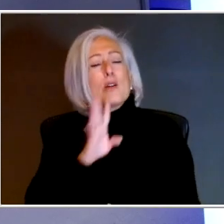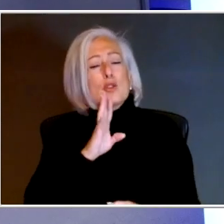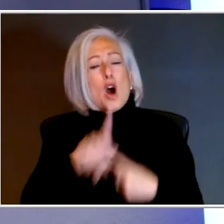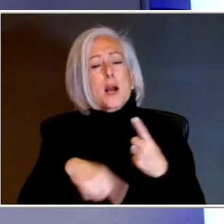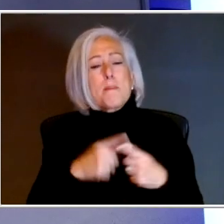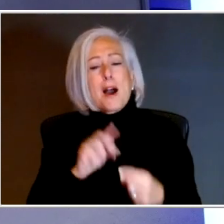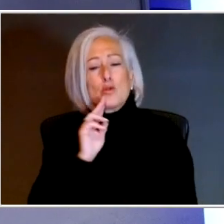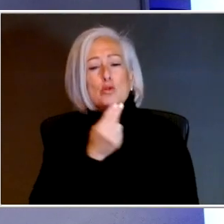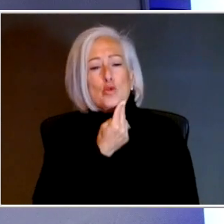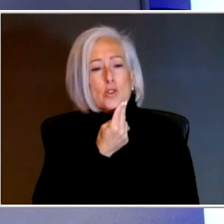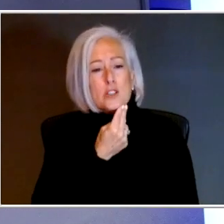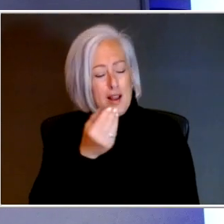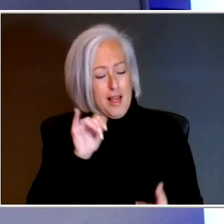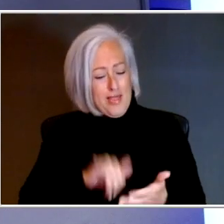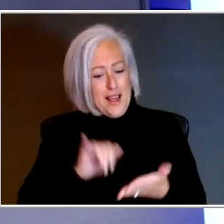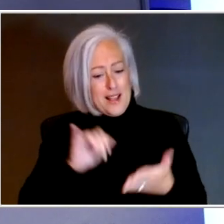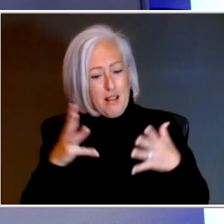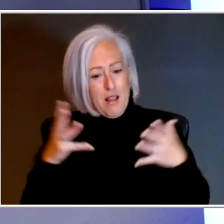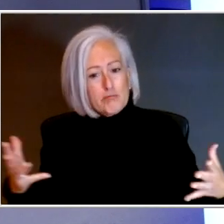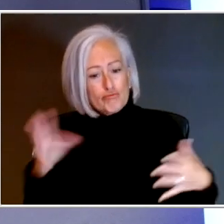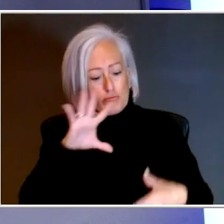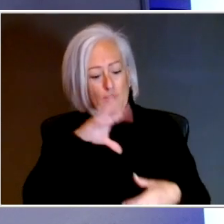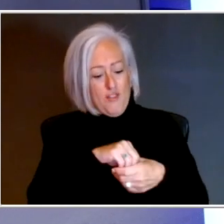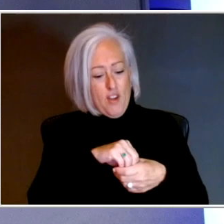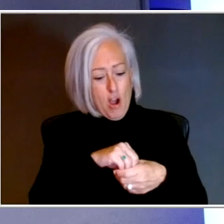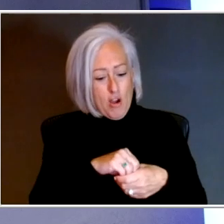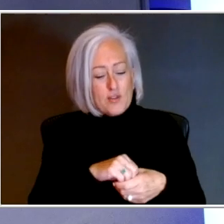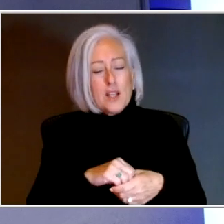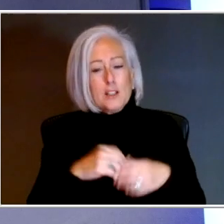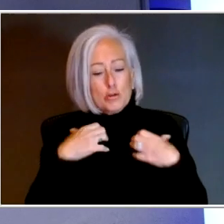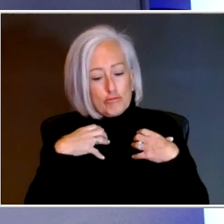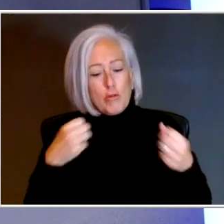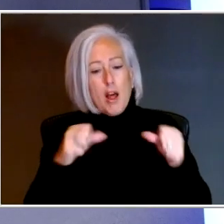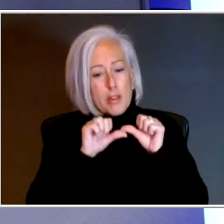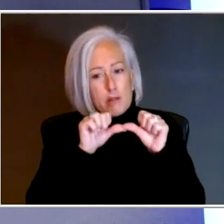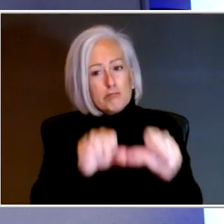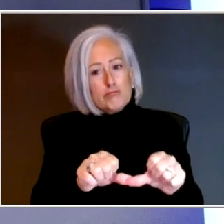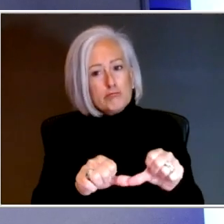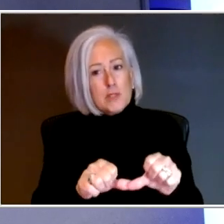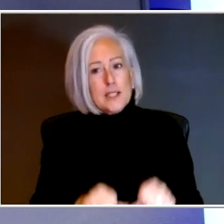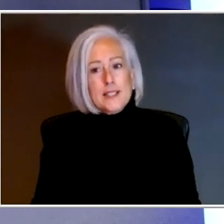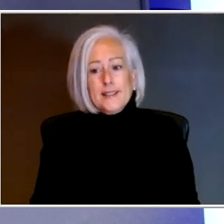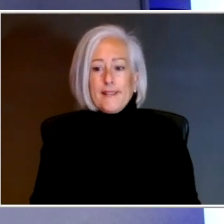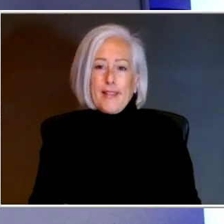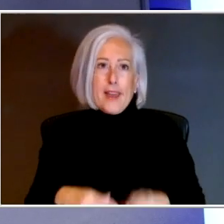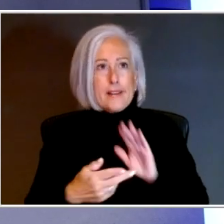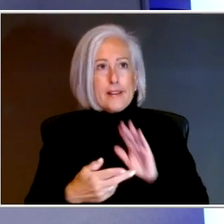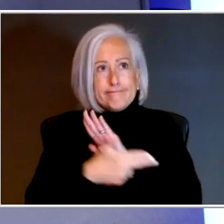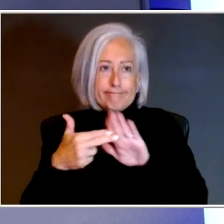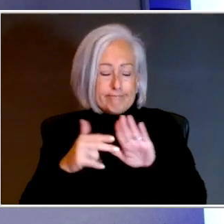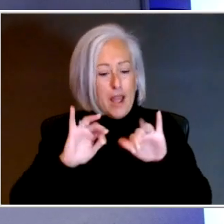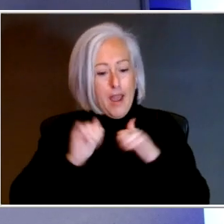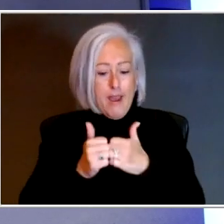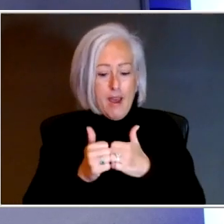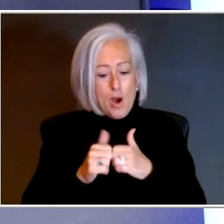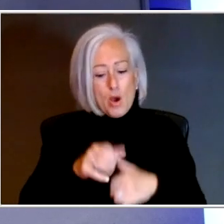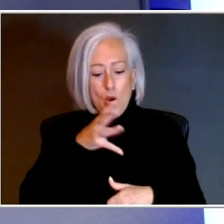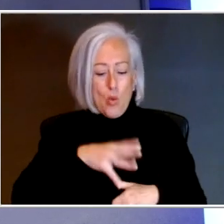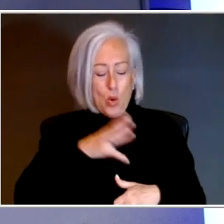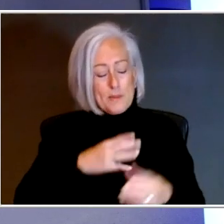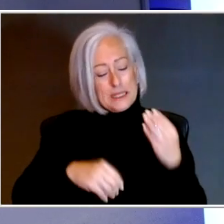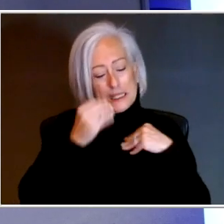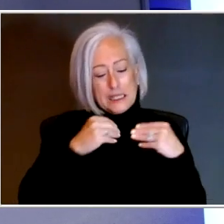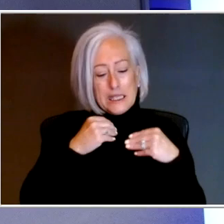of sports medicine and staying healthy. There are, of course, stereotypes about what women eat and how much women eat. So, Doc, how